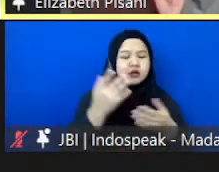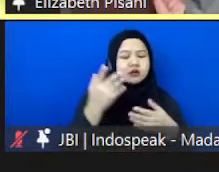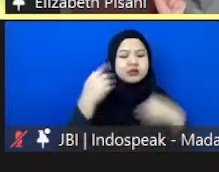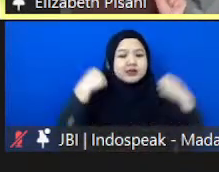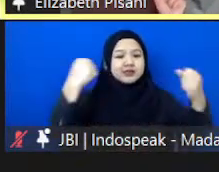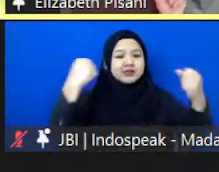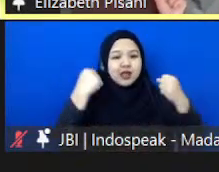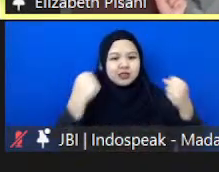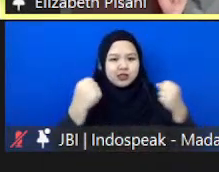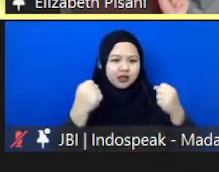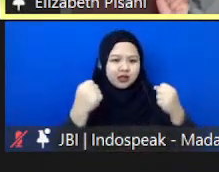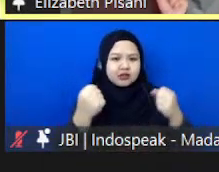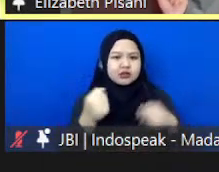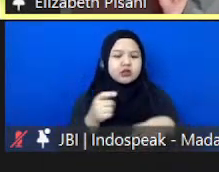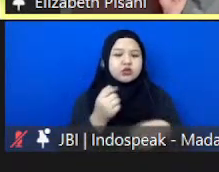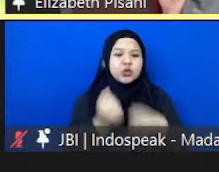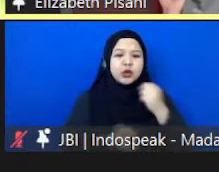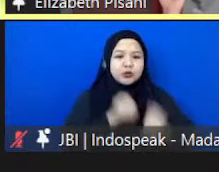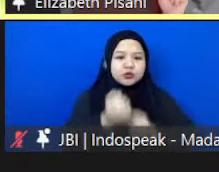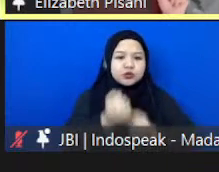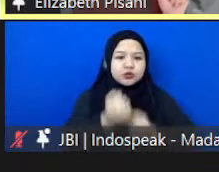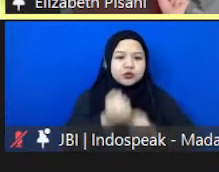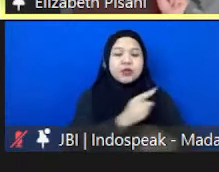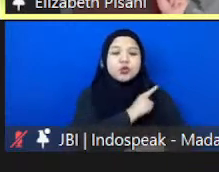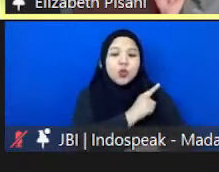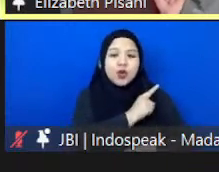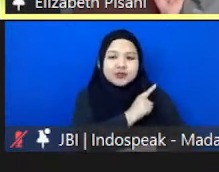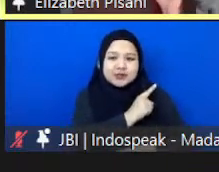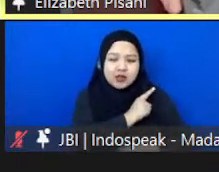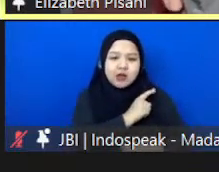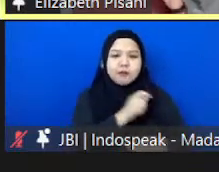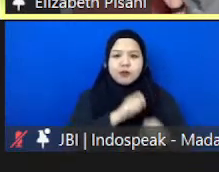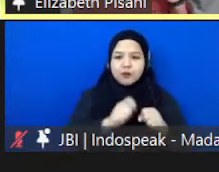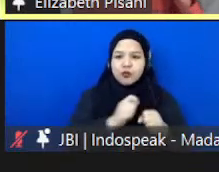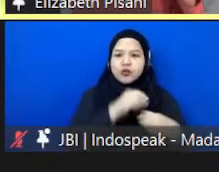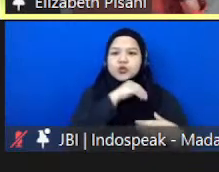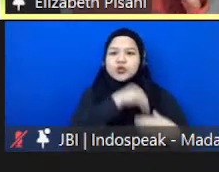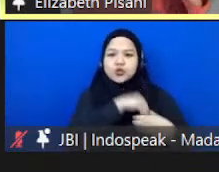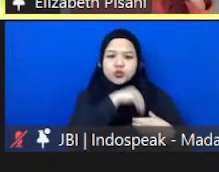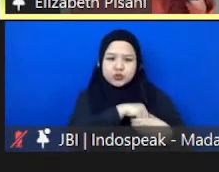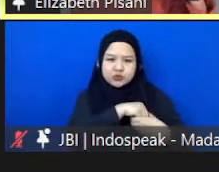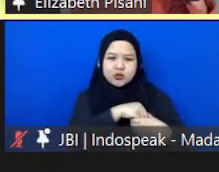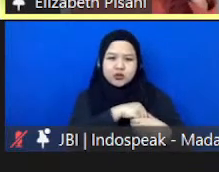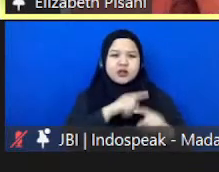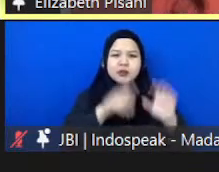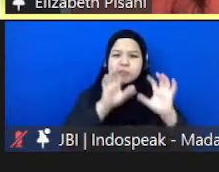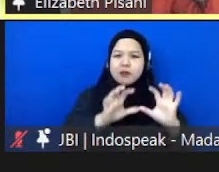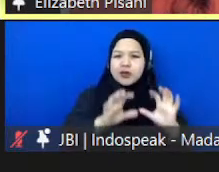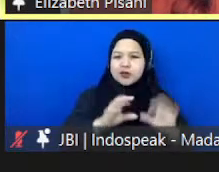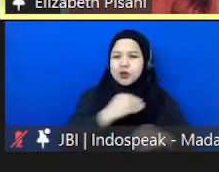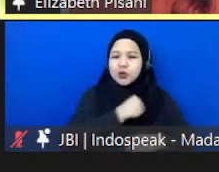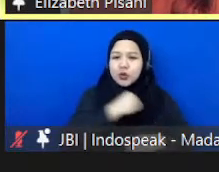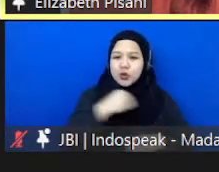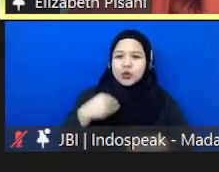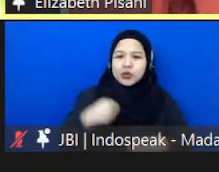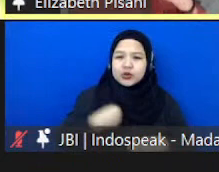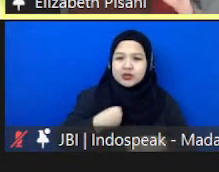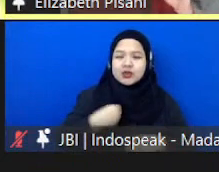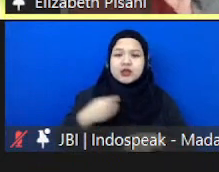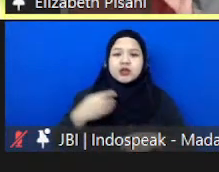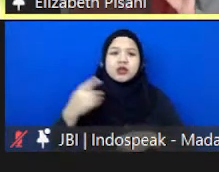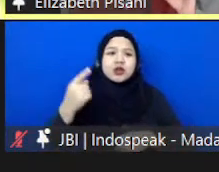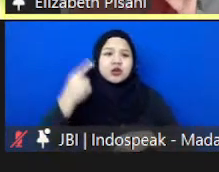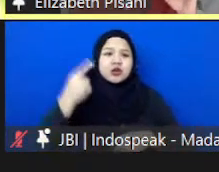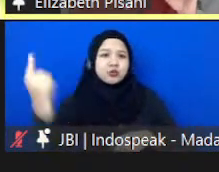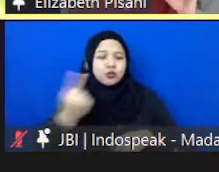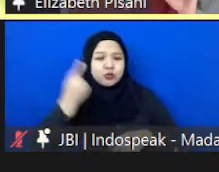providers are also trying to make a profit. And don't forget that many of the doctors, as we've just heard, in the public sector also